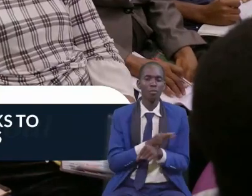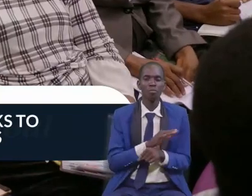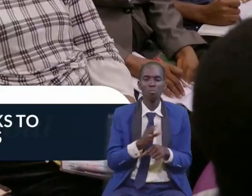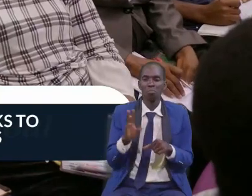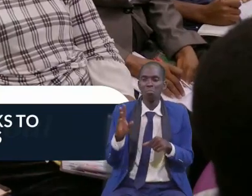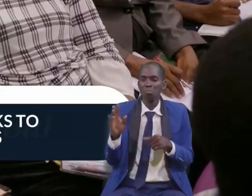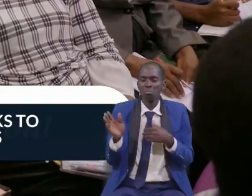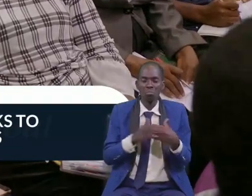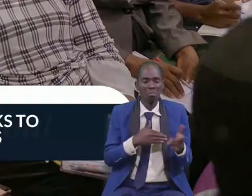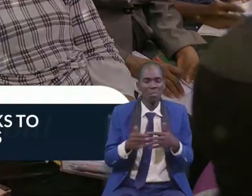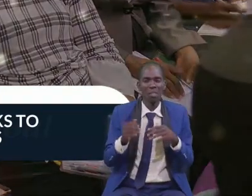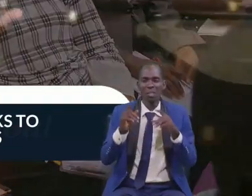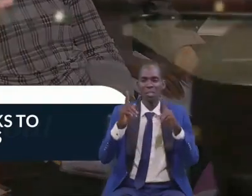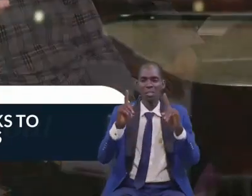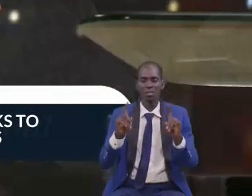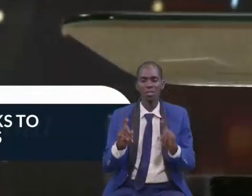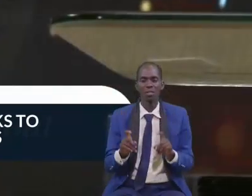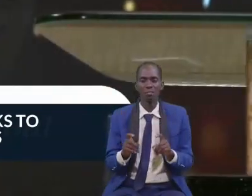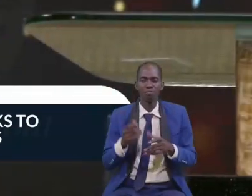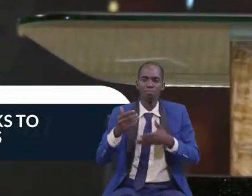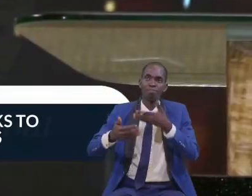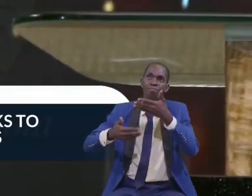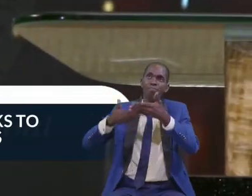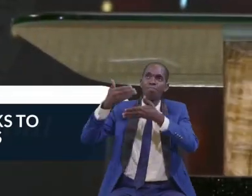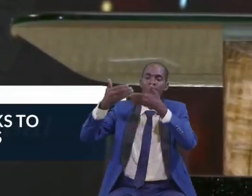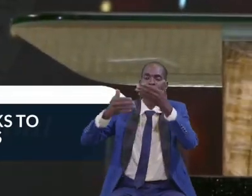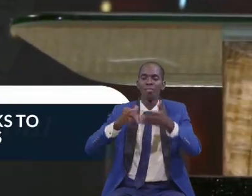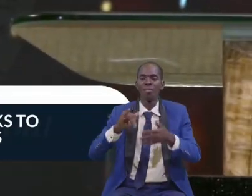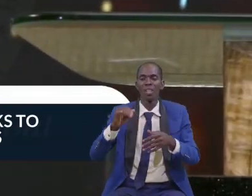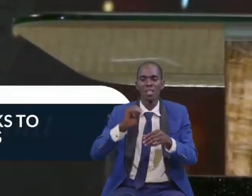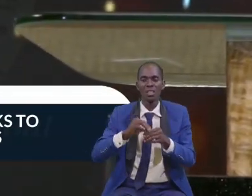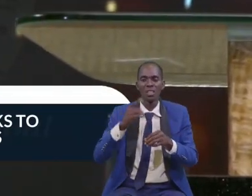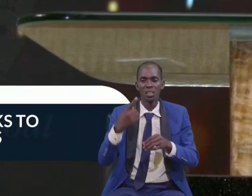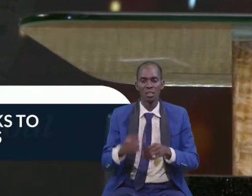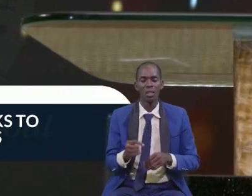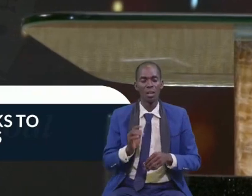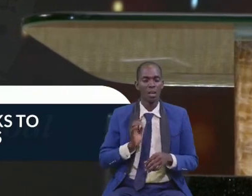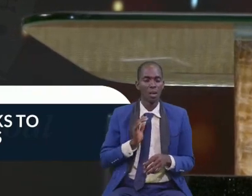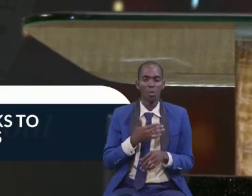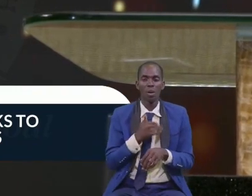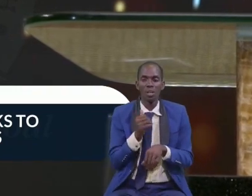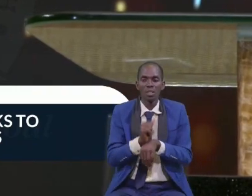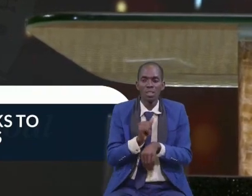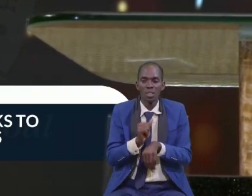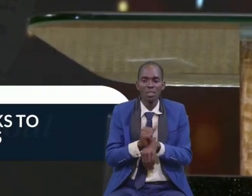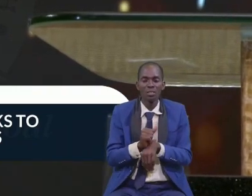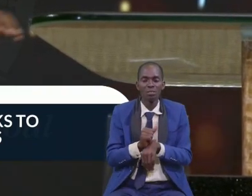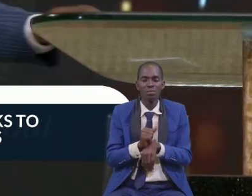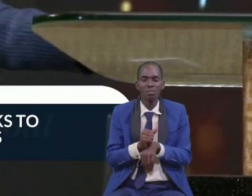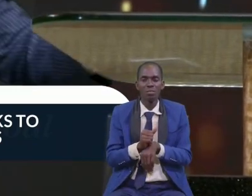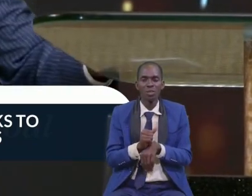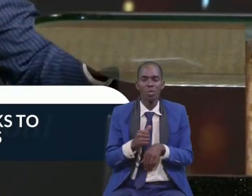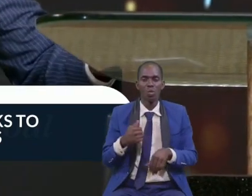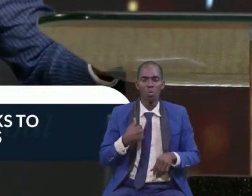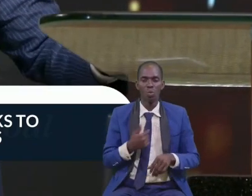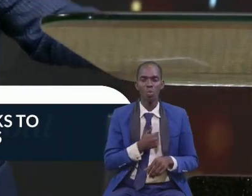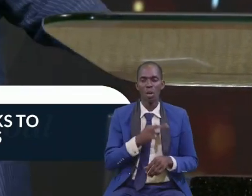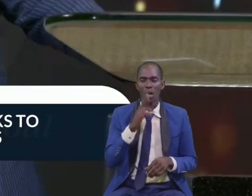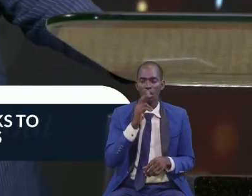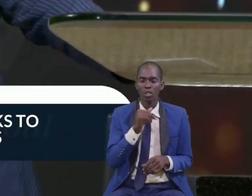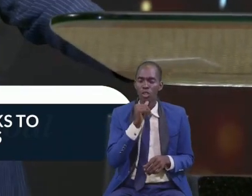despite trials. Progressing in the tasks he has given us, and we progress to the full. We're not